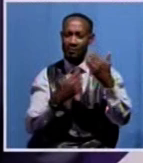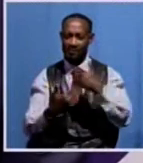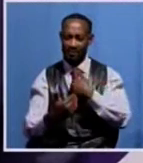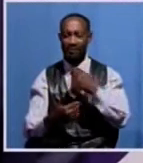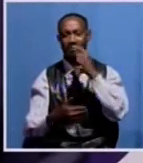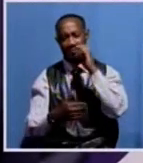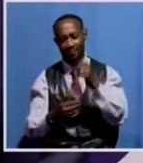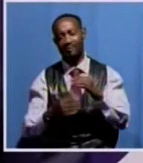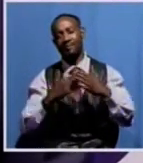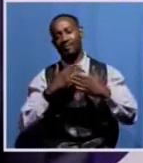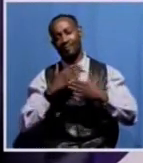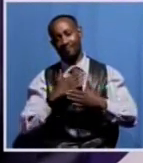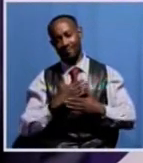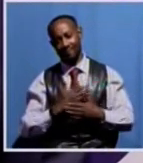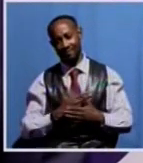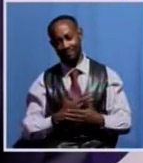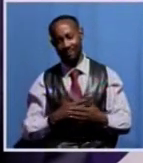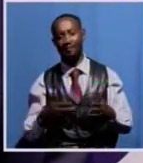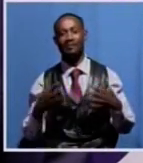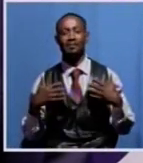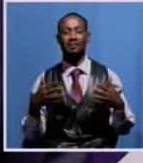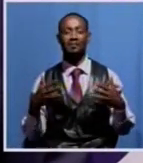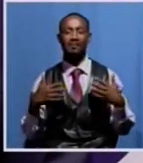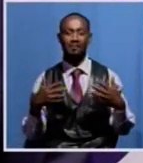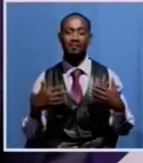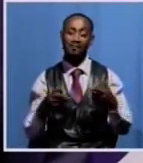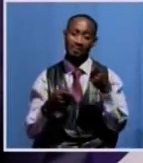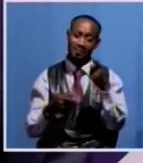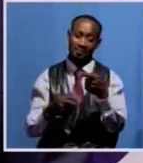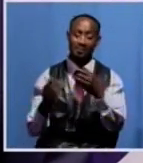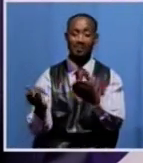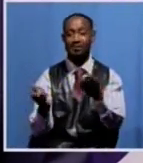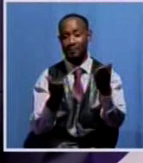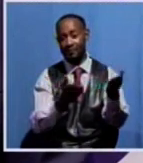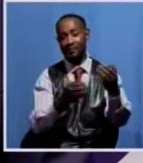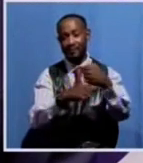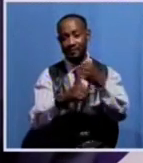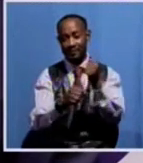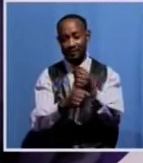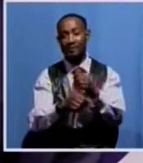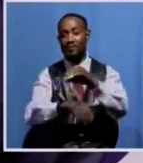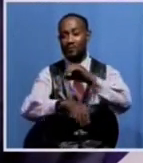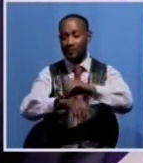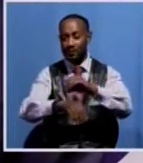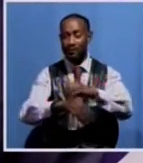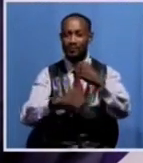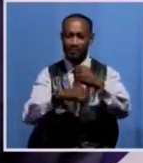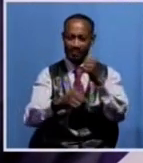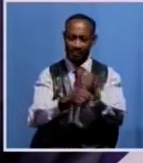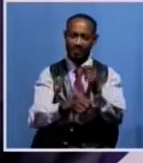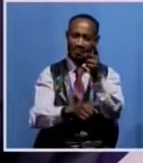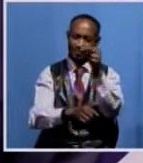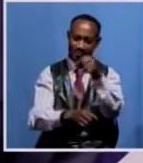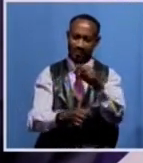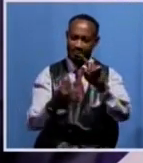But you see, one of the things that will do is it will create, I think, opportunity for more resources to go into the productive sector of the economy and begin